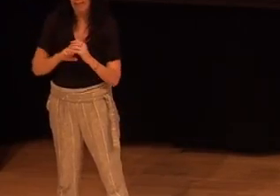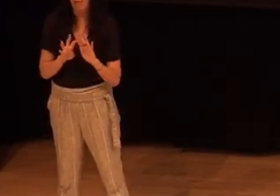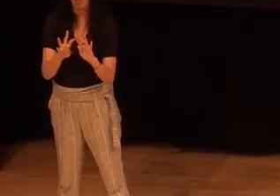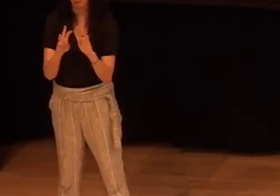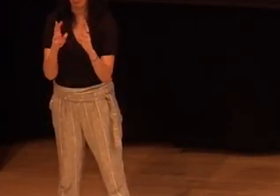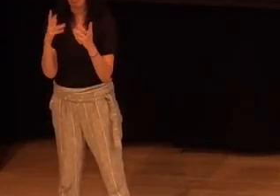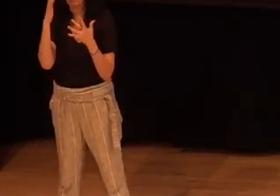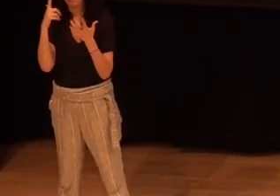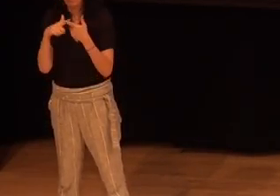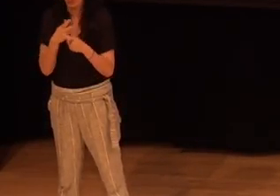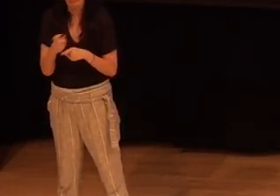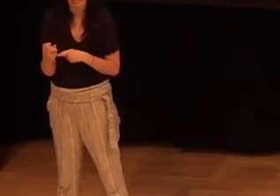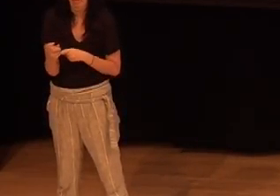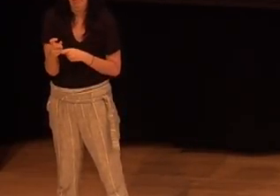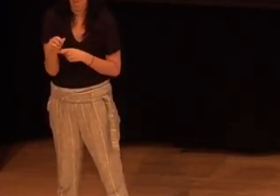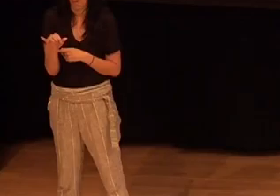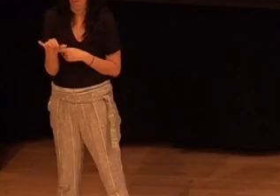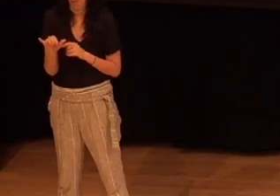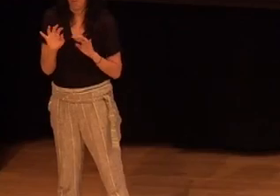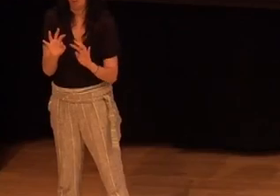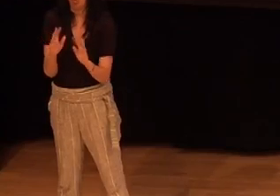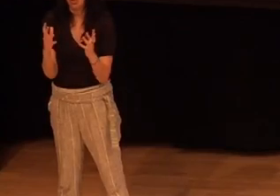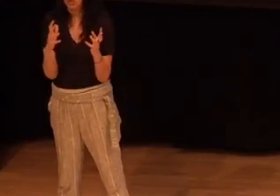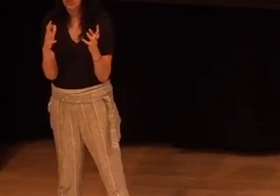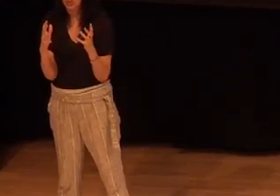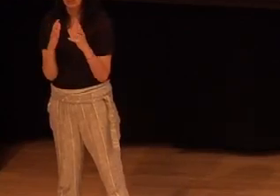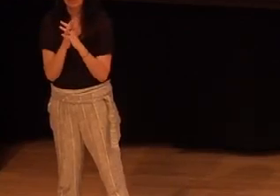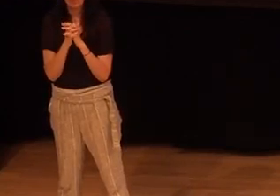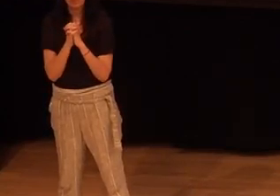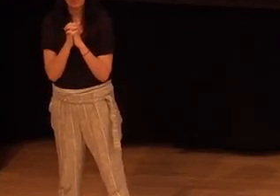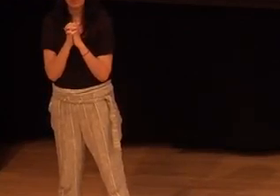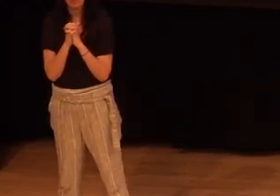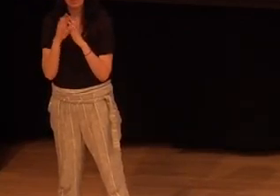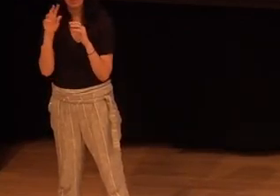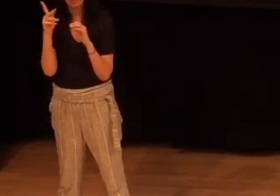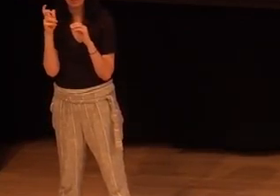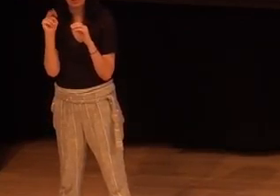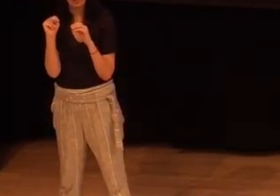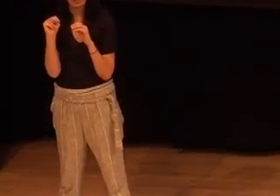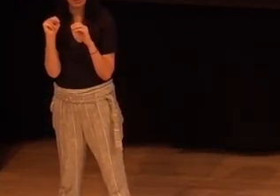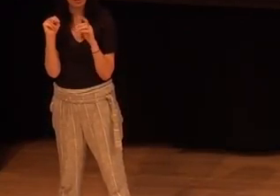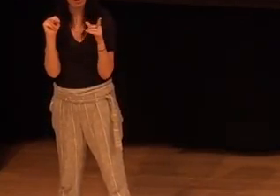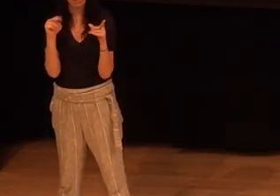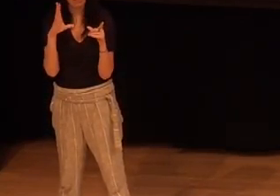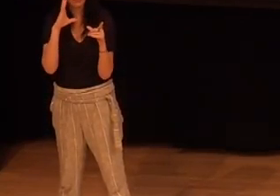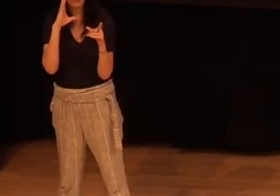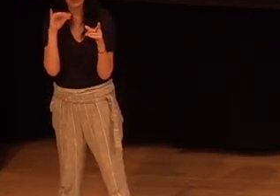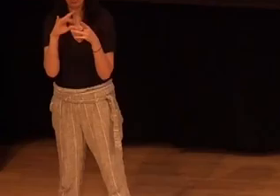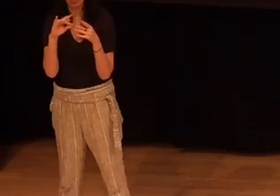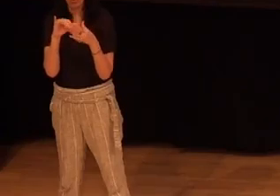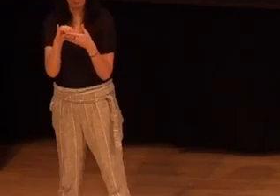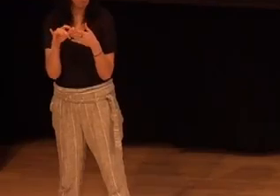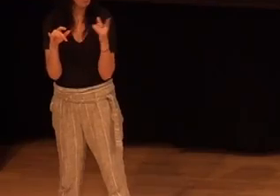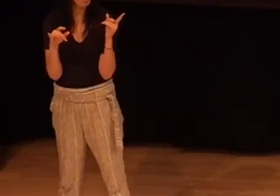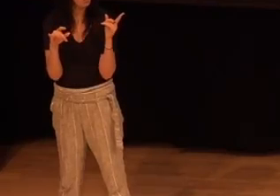might damage that parade. So Kevin can address that as but well. But perhaps